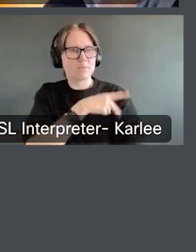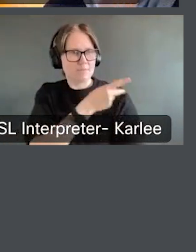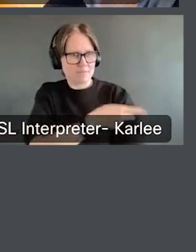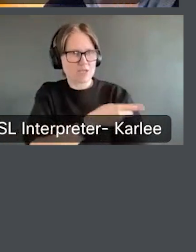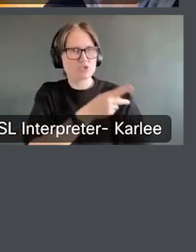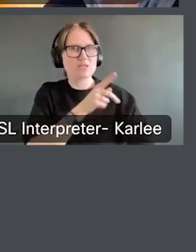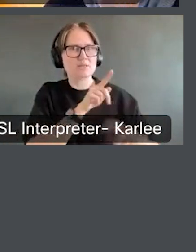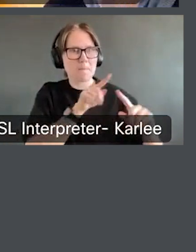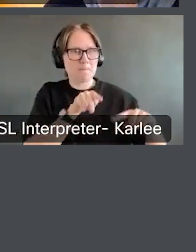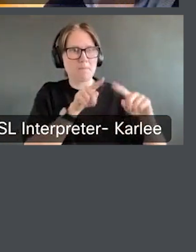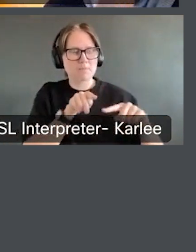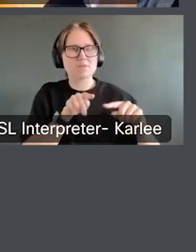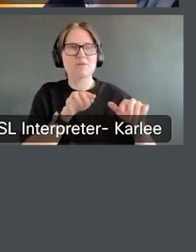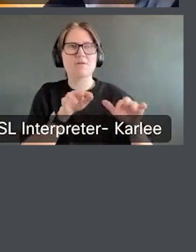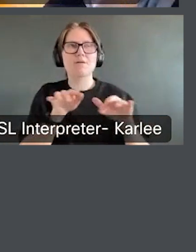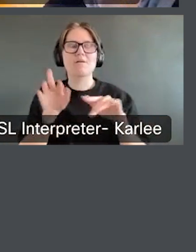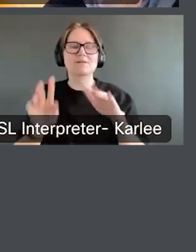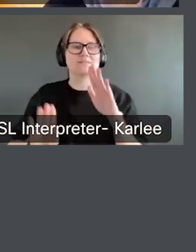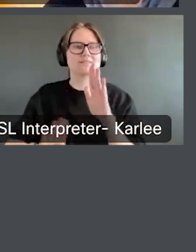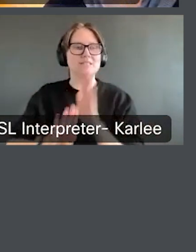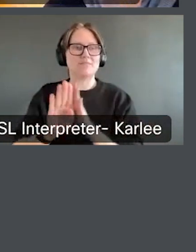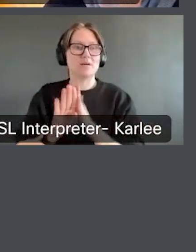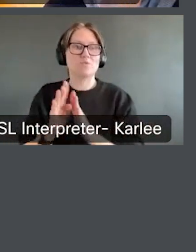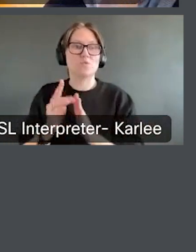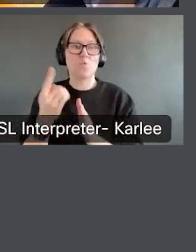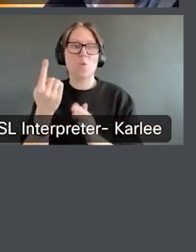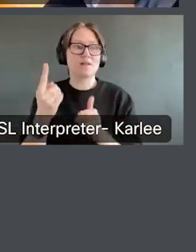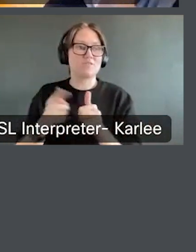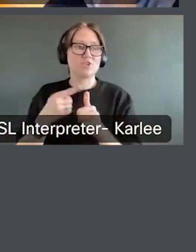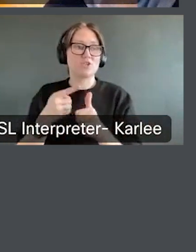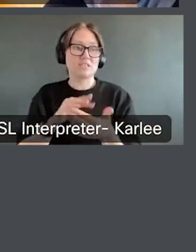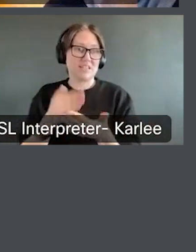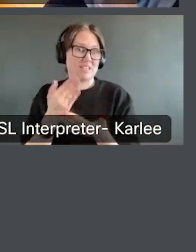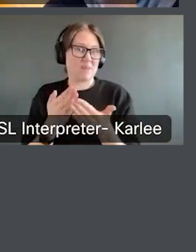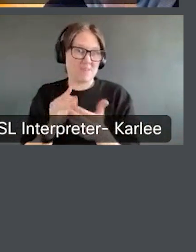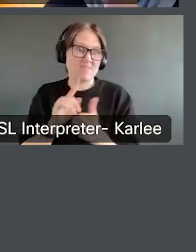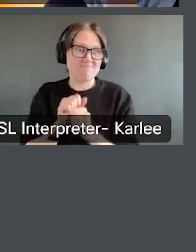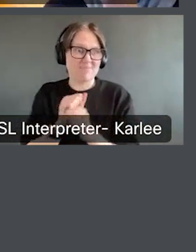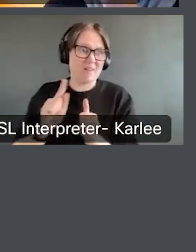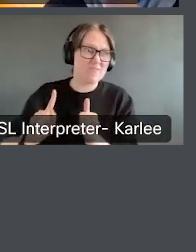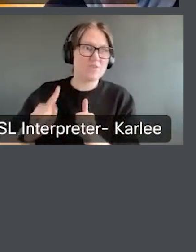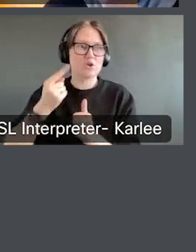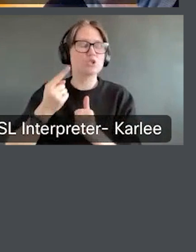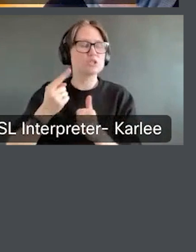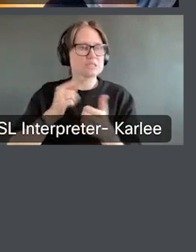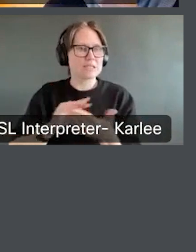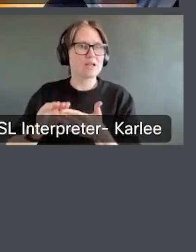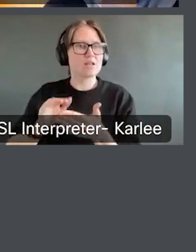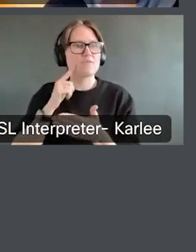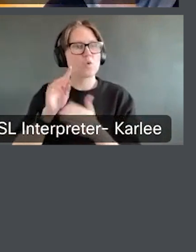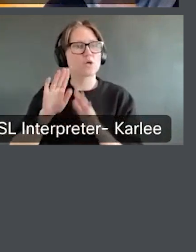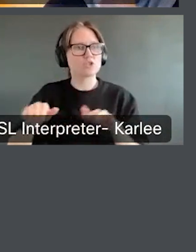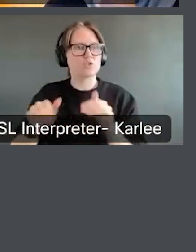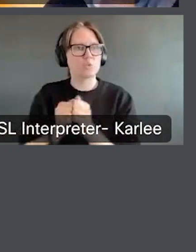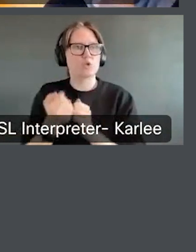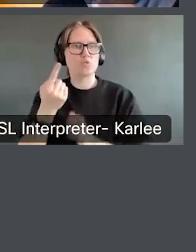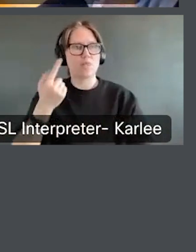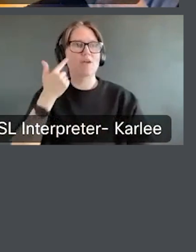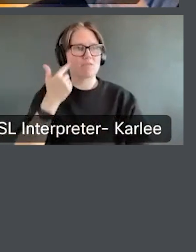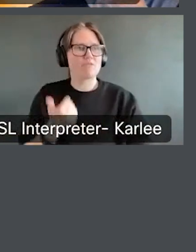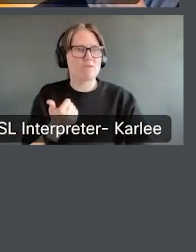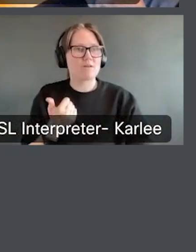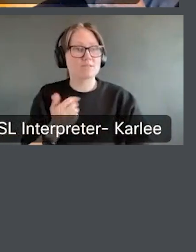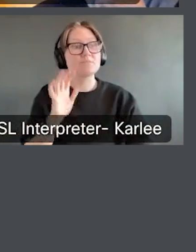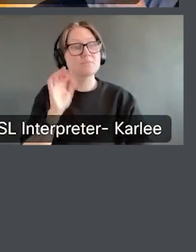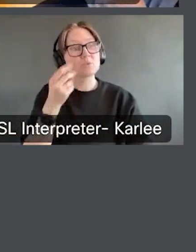first studies in, if not the first study in children with unilateral hearing loss. And you can see here